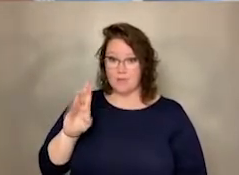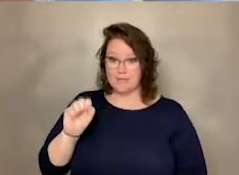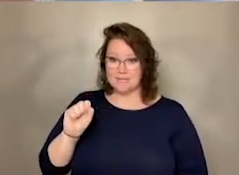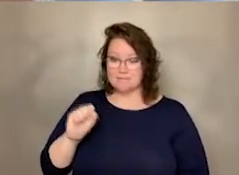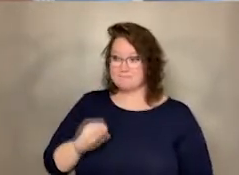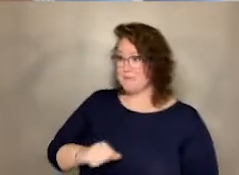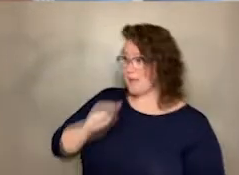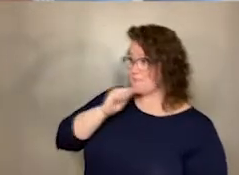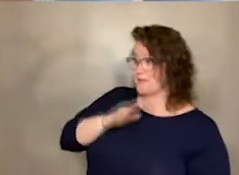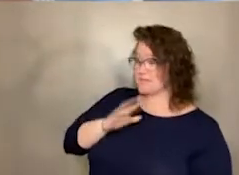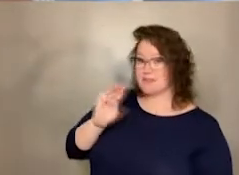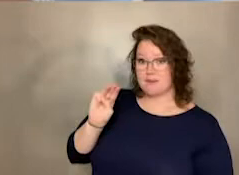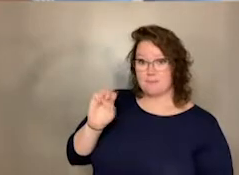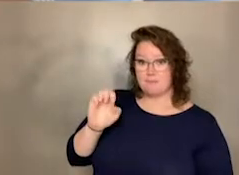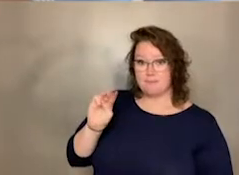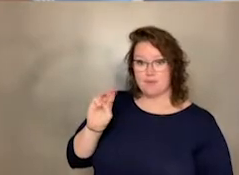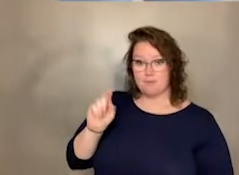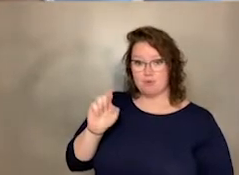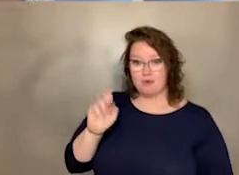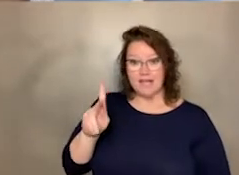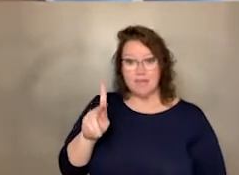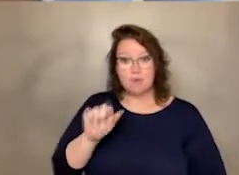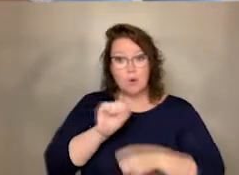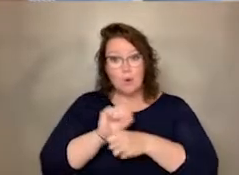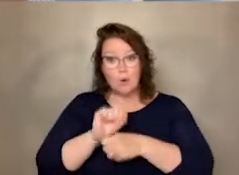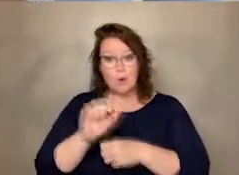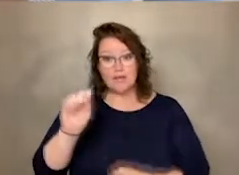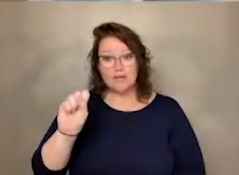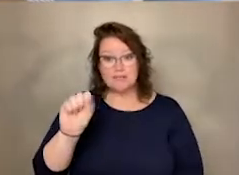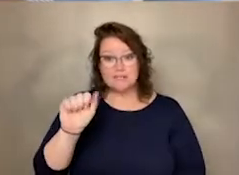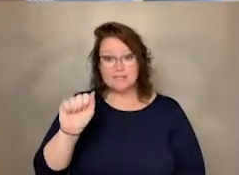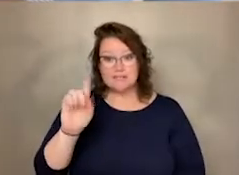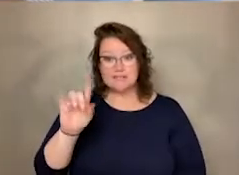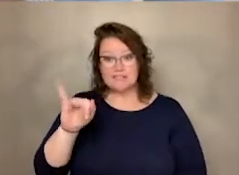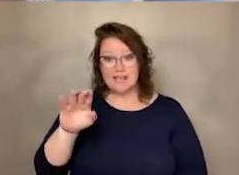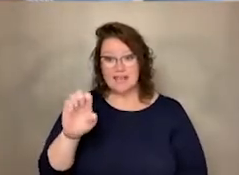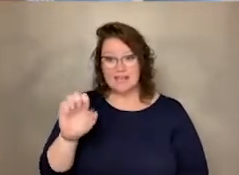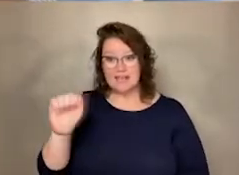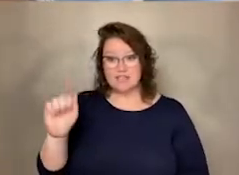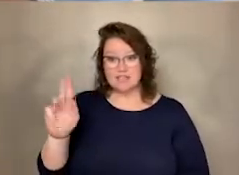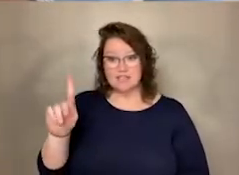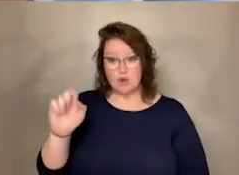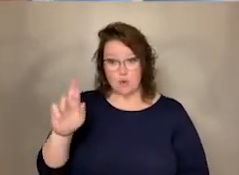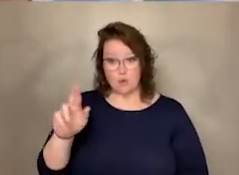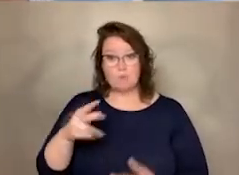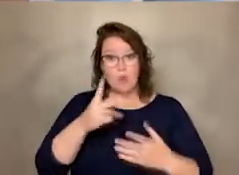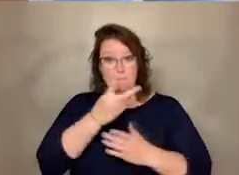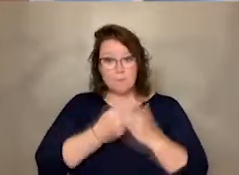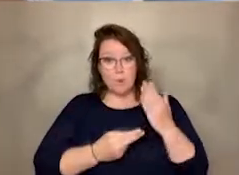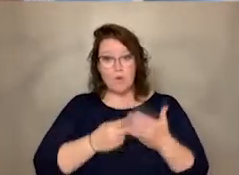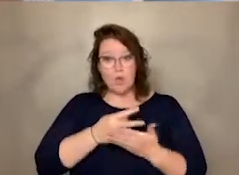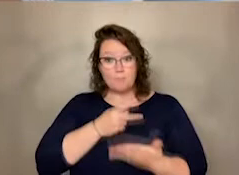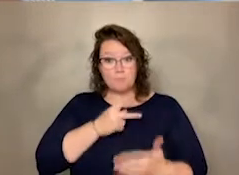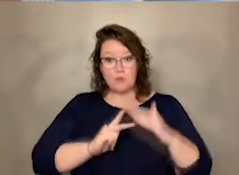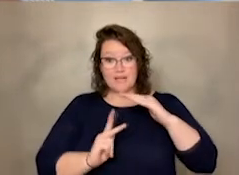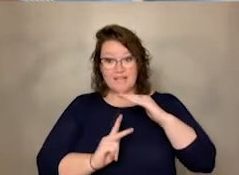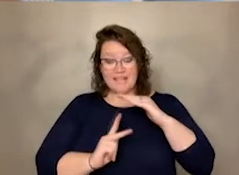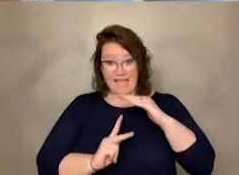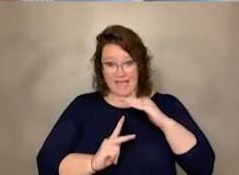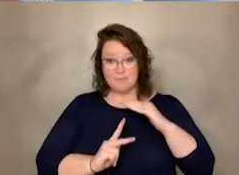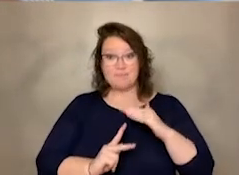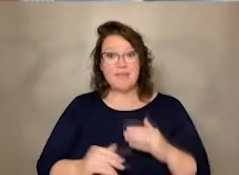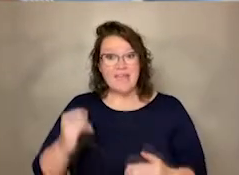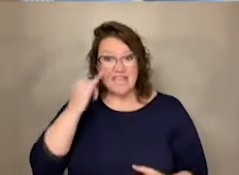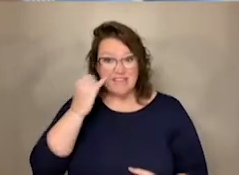and we work at Sadie Salter Educational Center. We're both pre-K teachers, and we will love to see you. If you have a child that's going to be 4 by